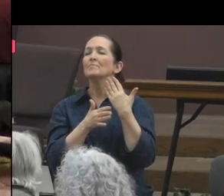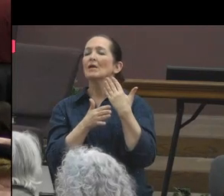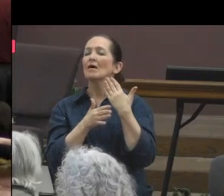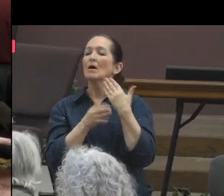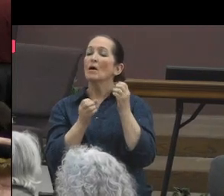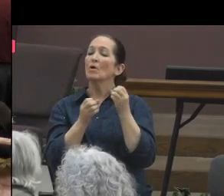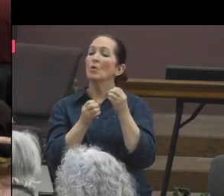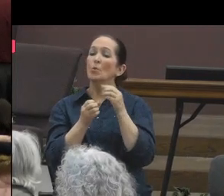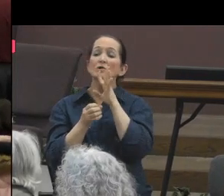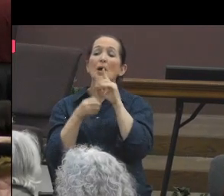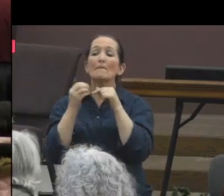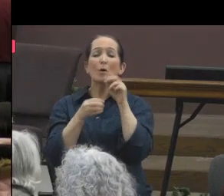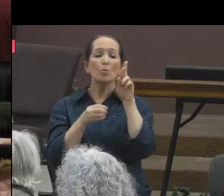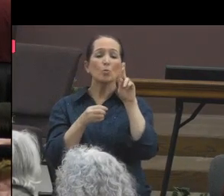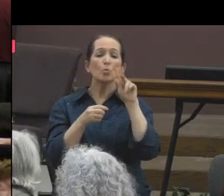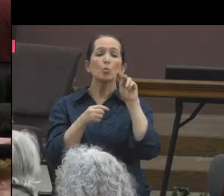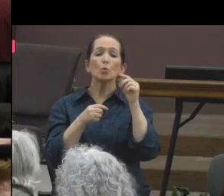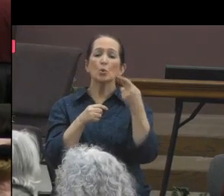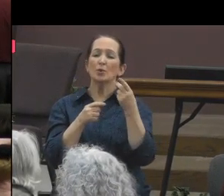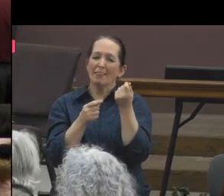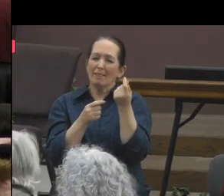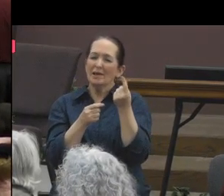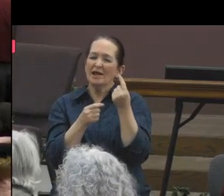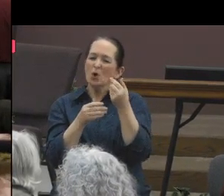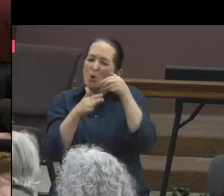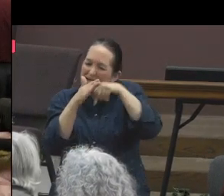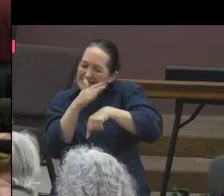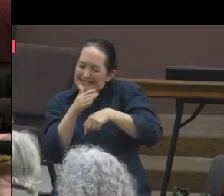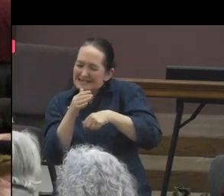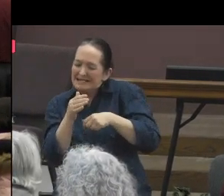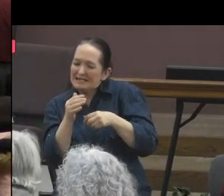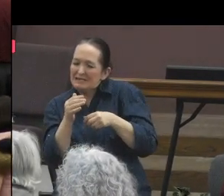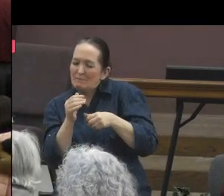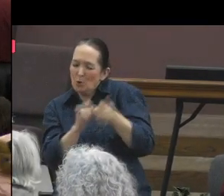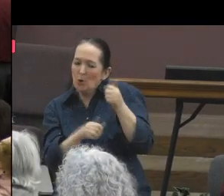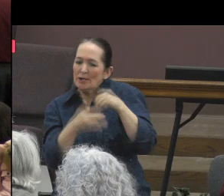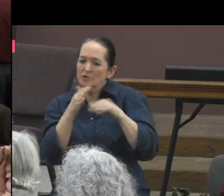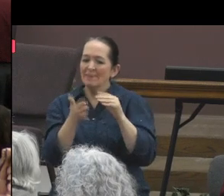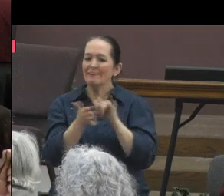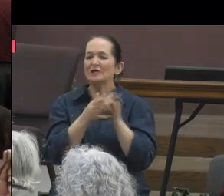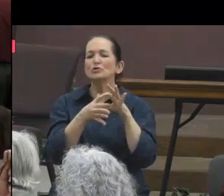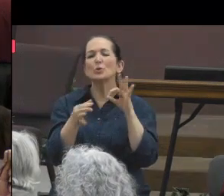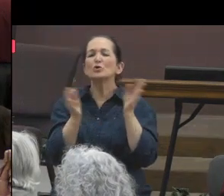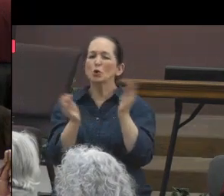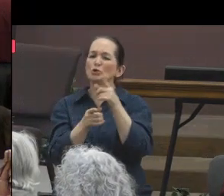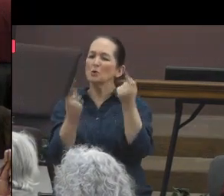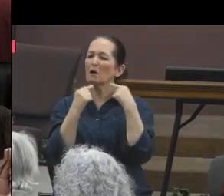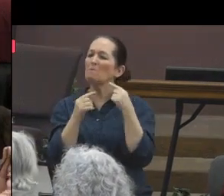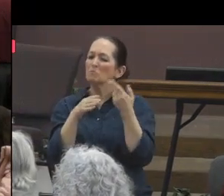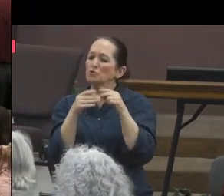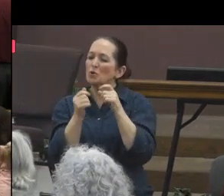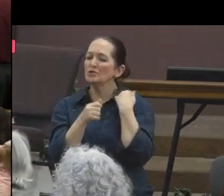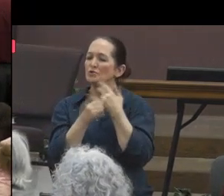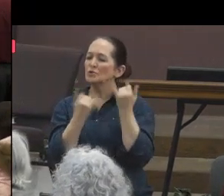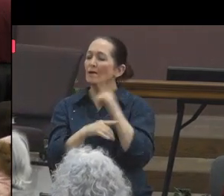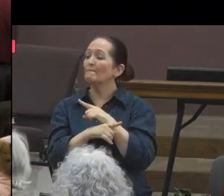talking about Ruth a little bit, going a little bit deeper into that story, and I encourage you to come and join us this evening. Mike?